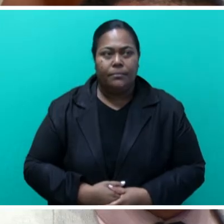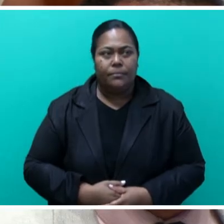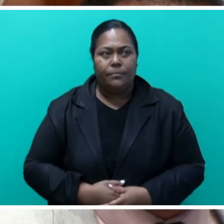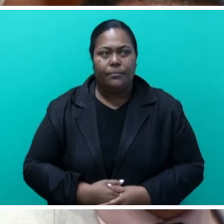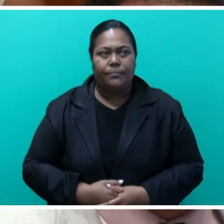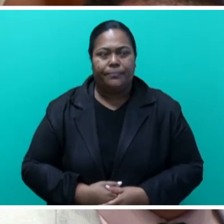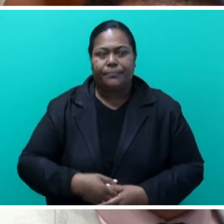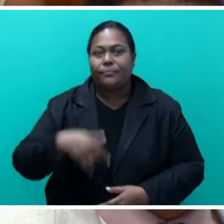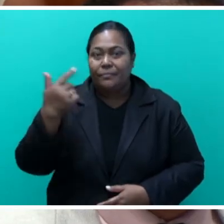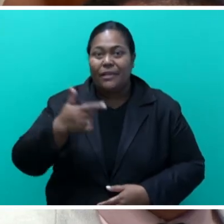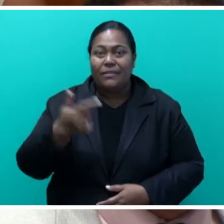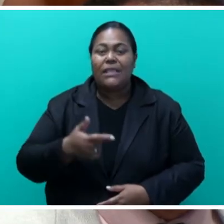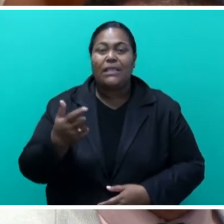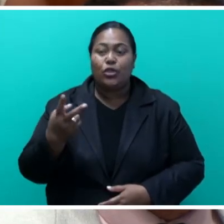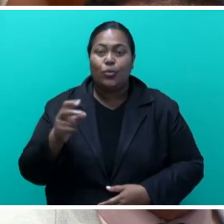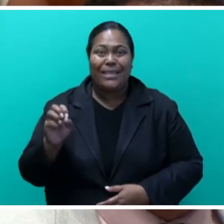1723,